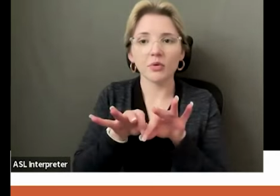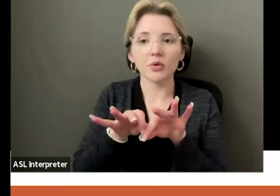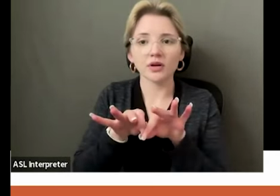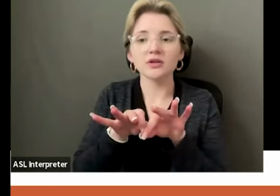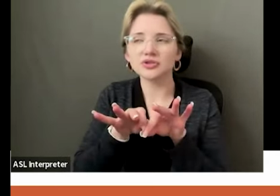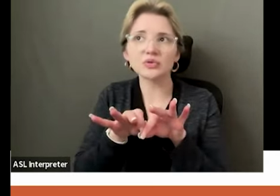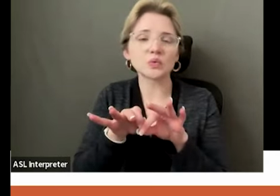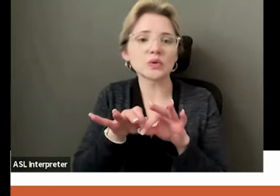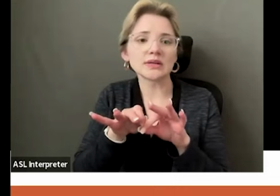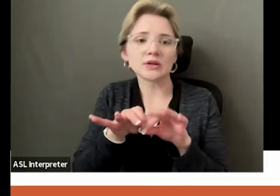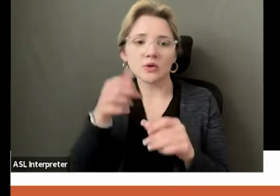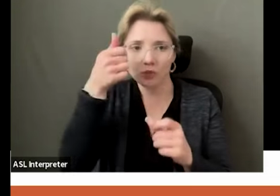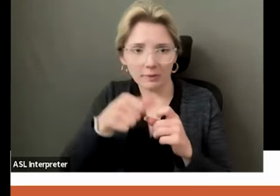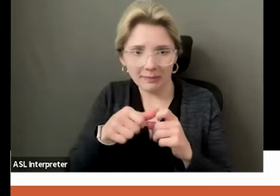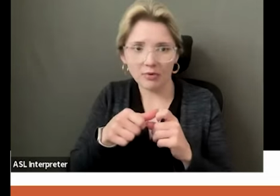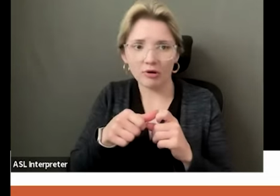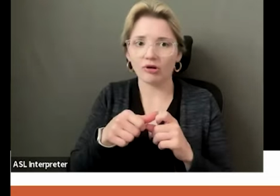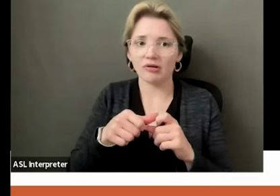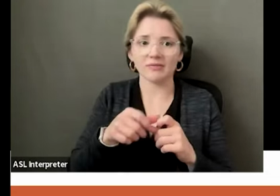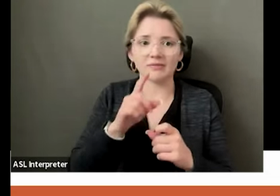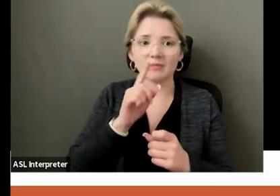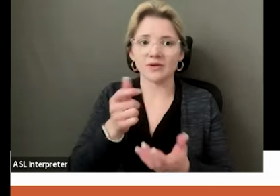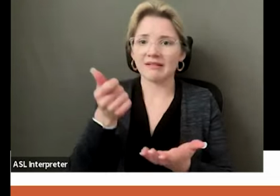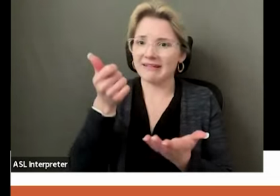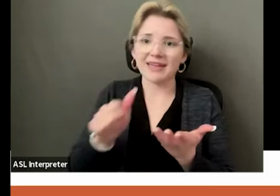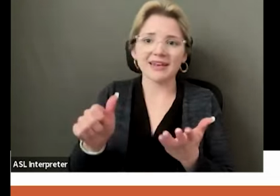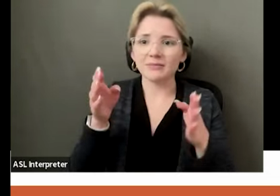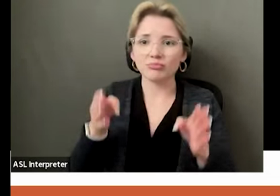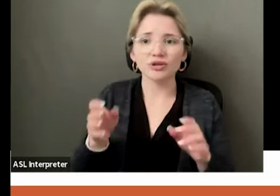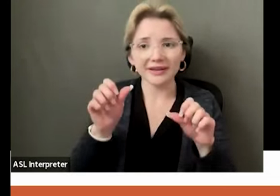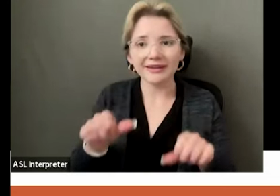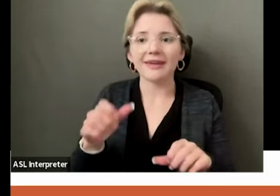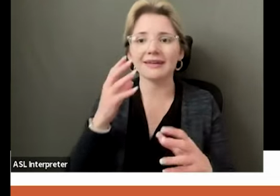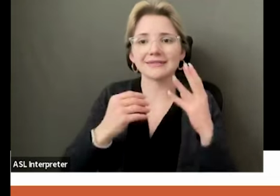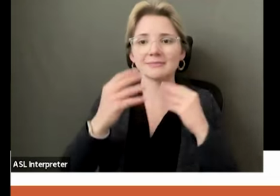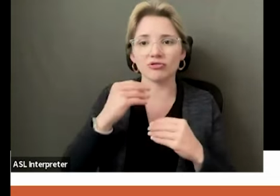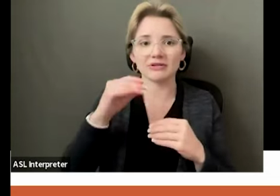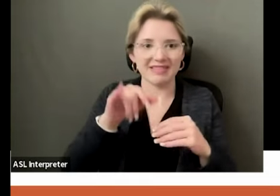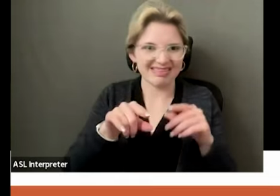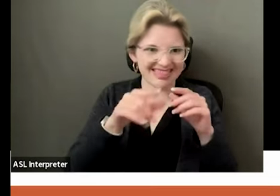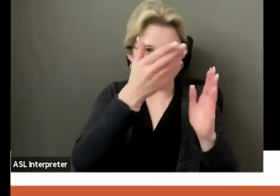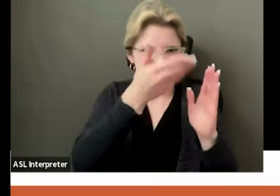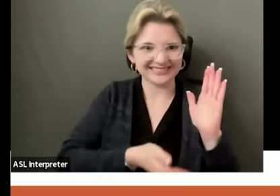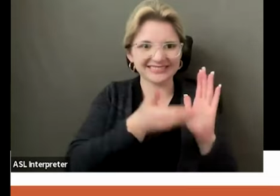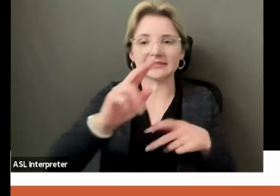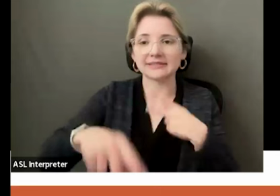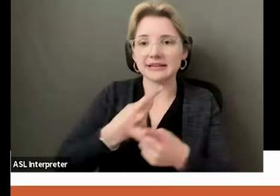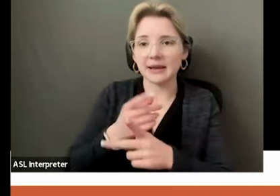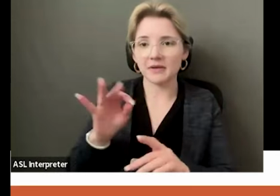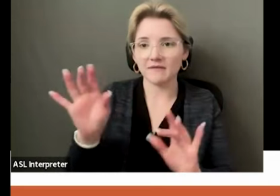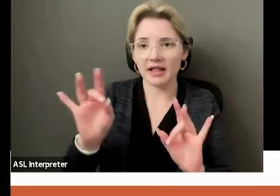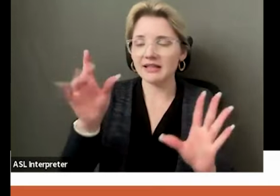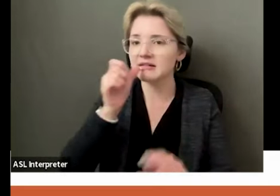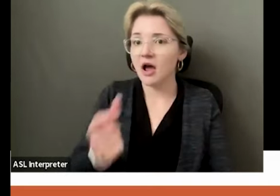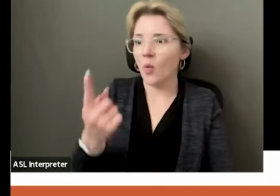can experience one or all types of this violence at any given time. We don't want to put survivors in any one category.